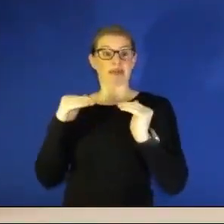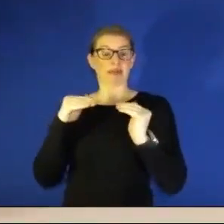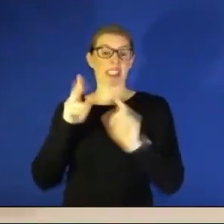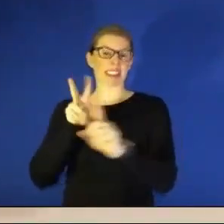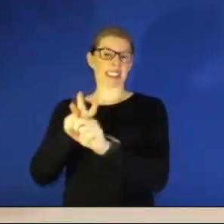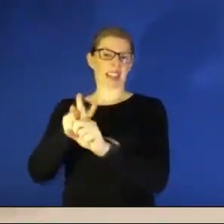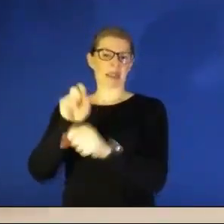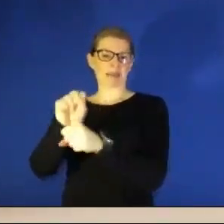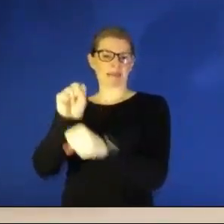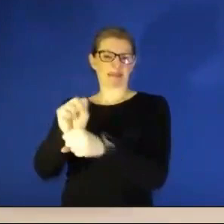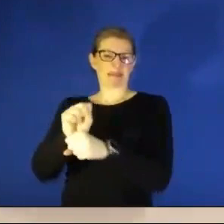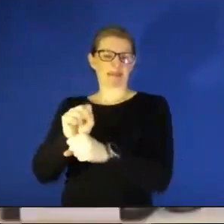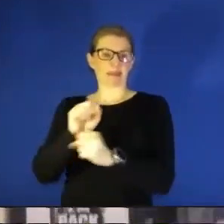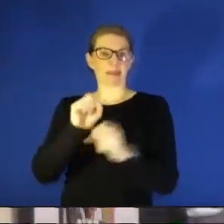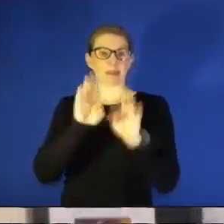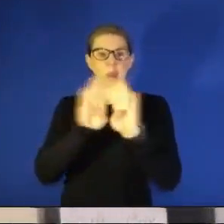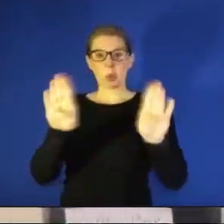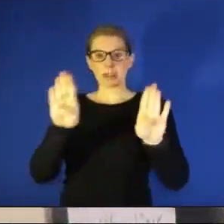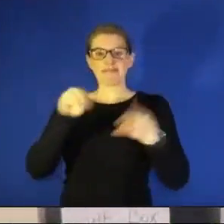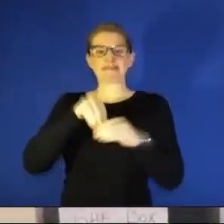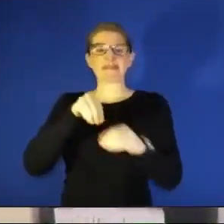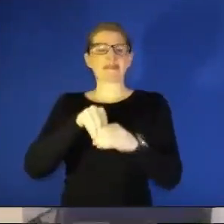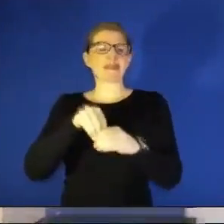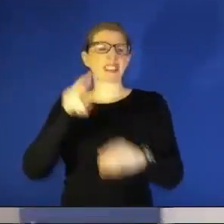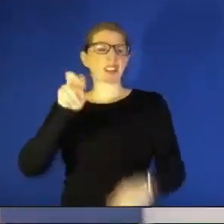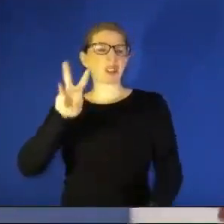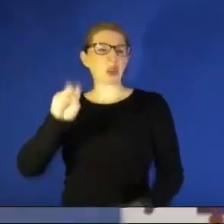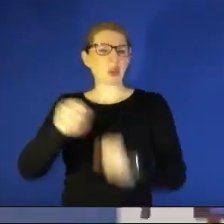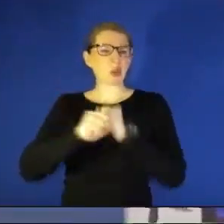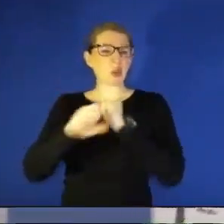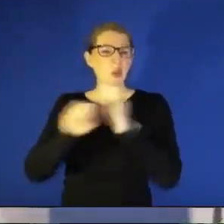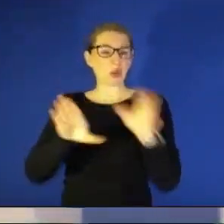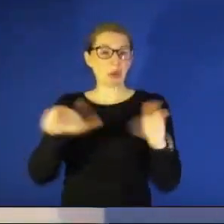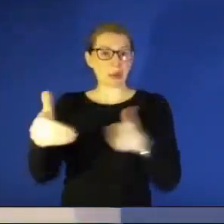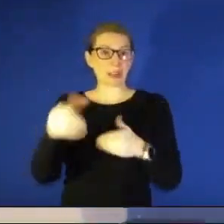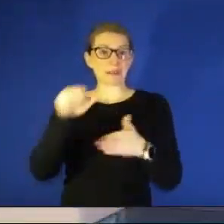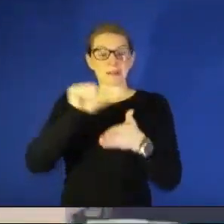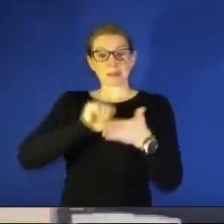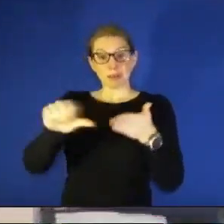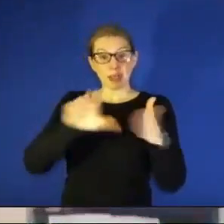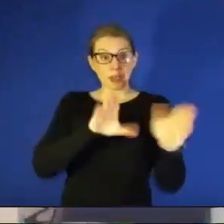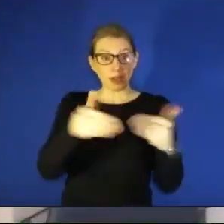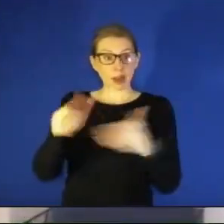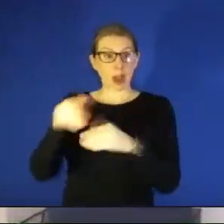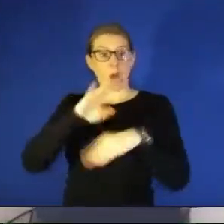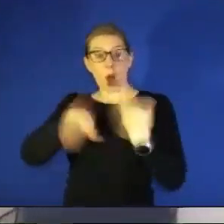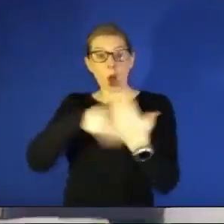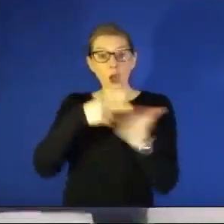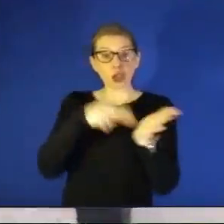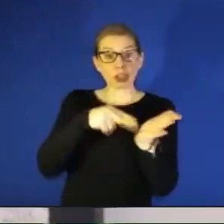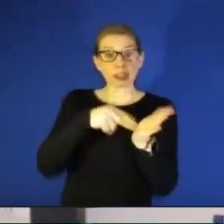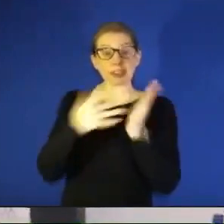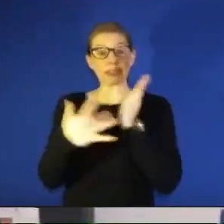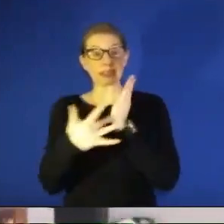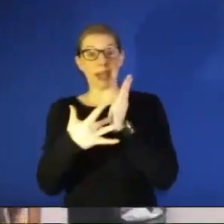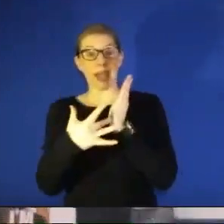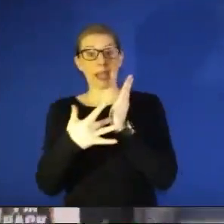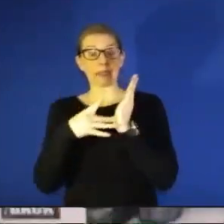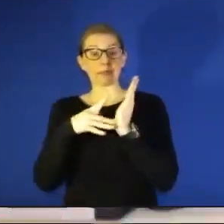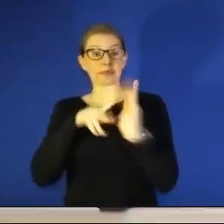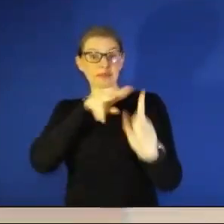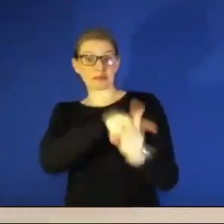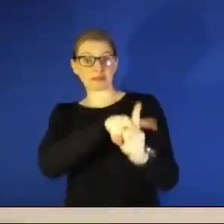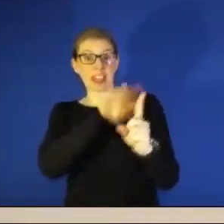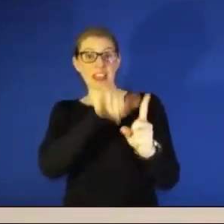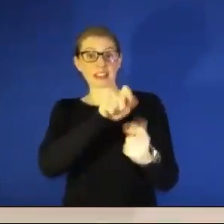newsroom. So every single one of these is an operating room, and these are all the nurses and the techs who are assigned to the operating room. They